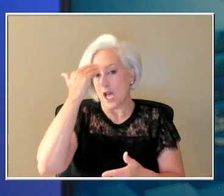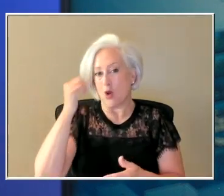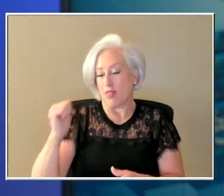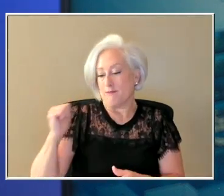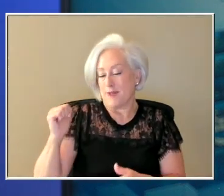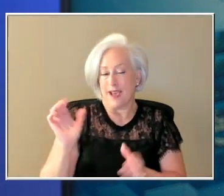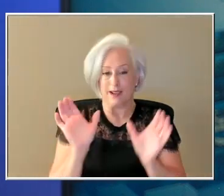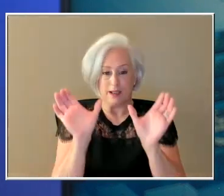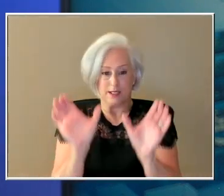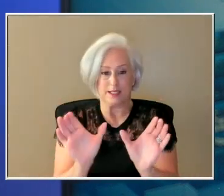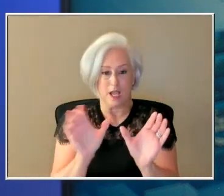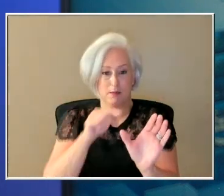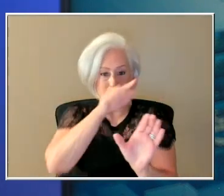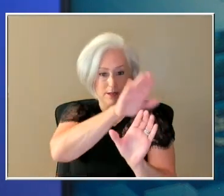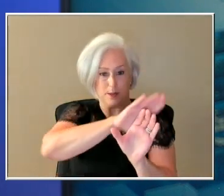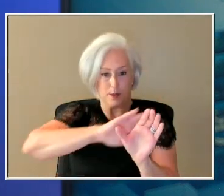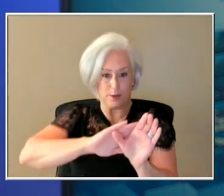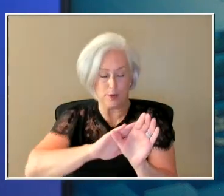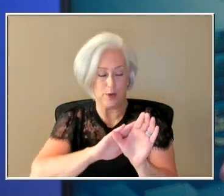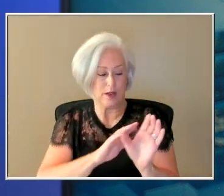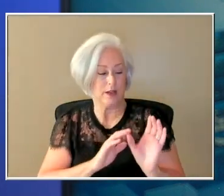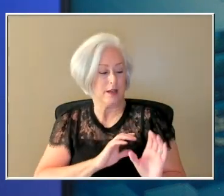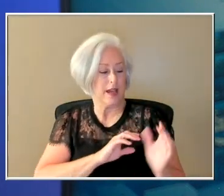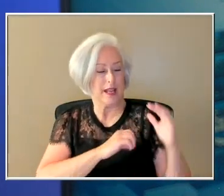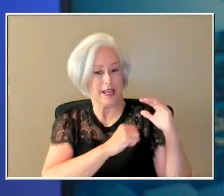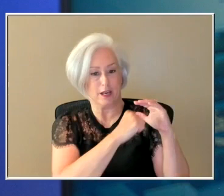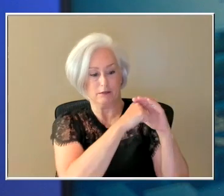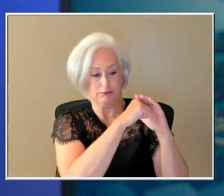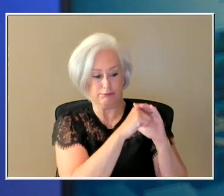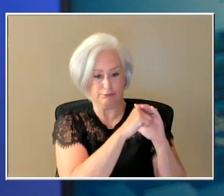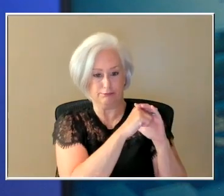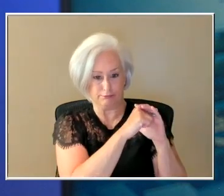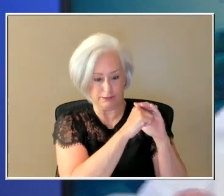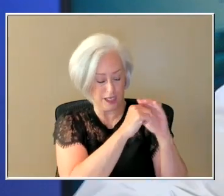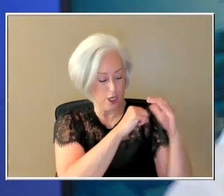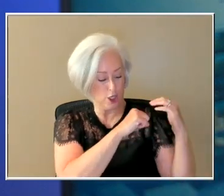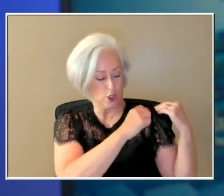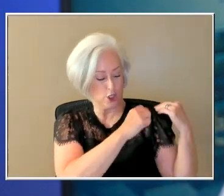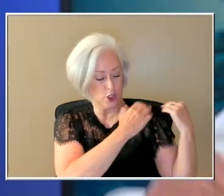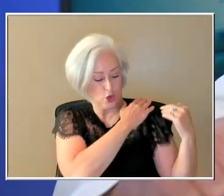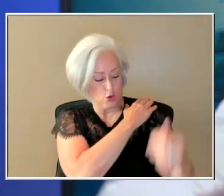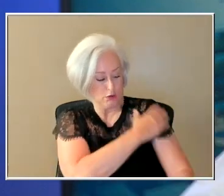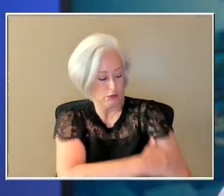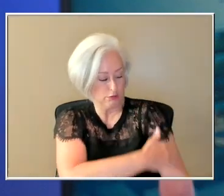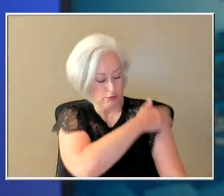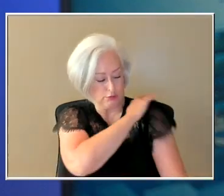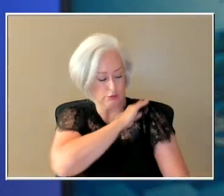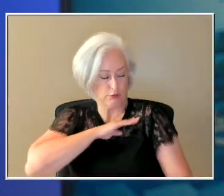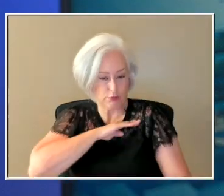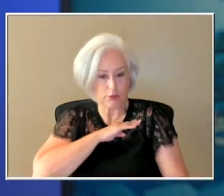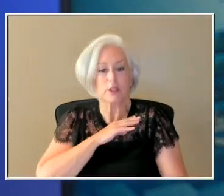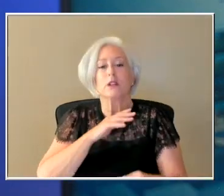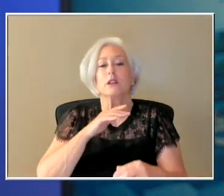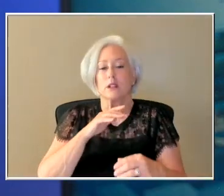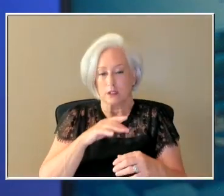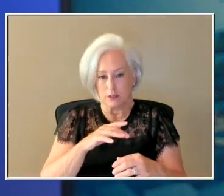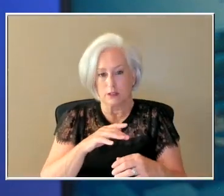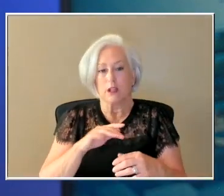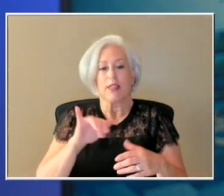shoulder blade, is the bone that holds the entire arm onto the body, allows a fulcrum to move it and utilize it and so